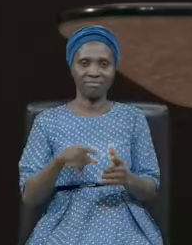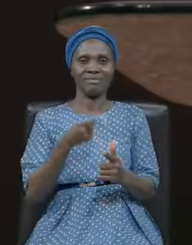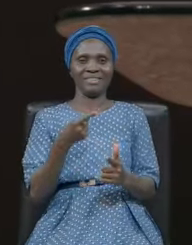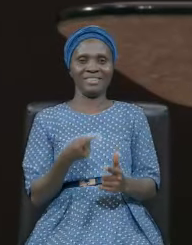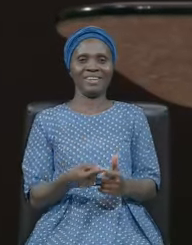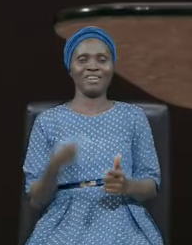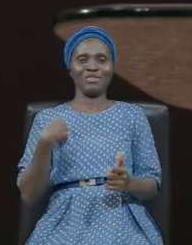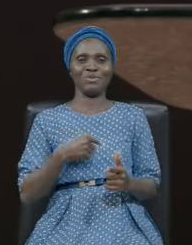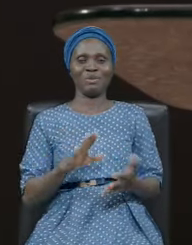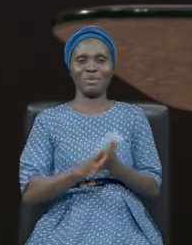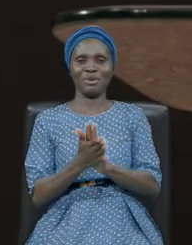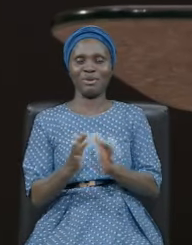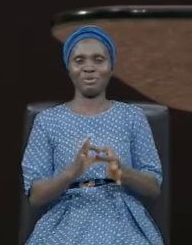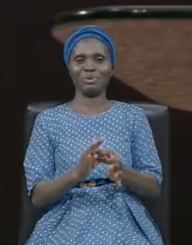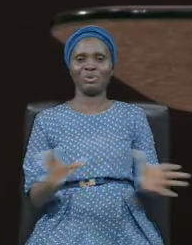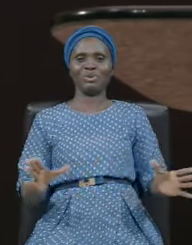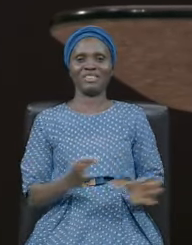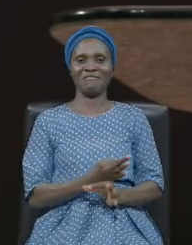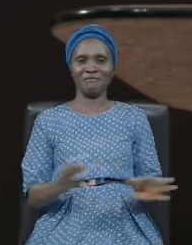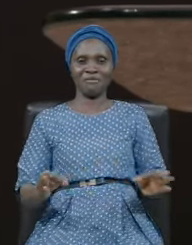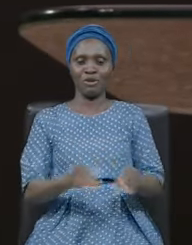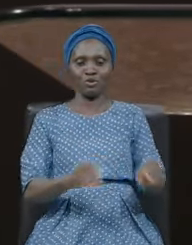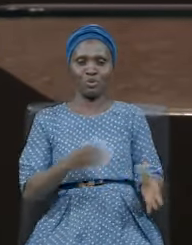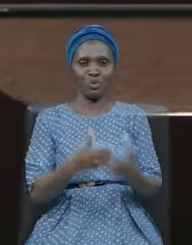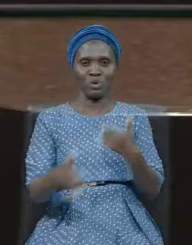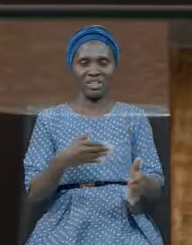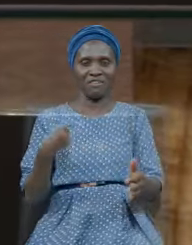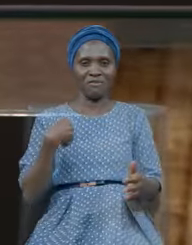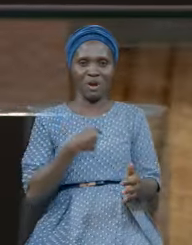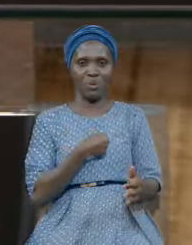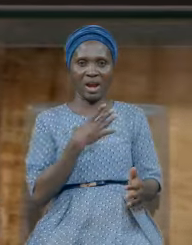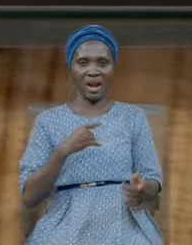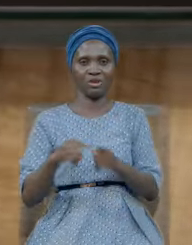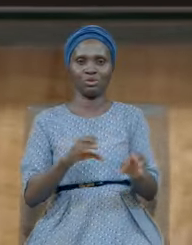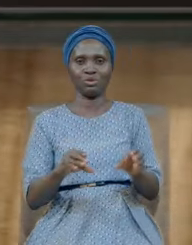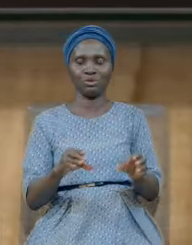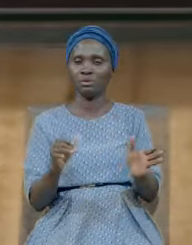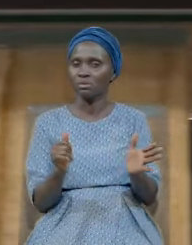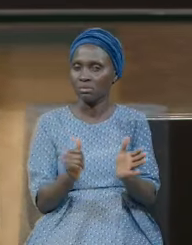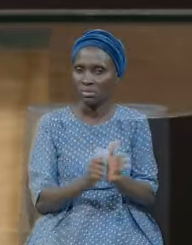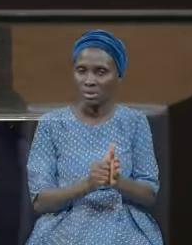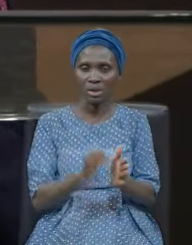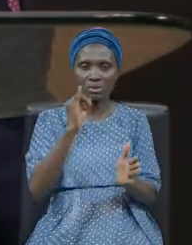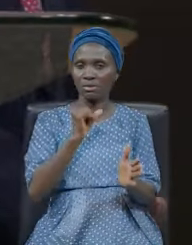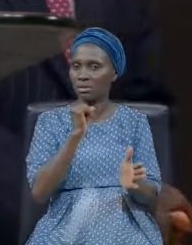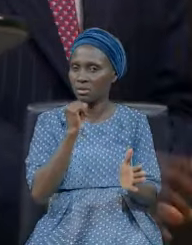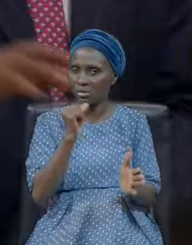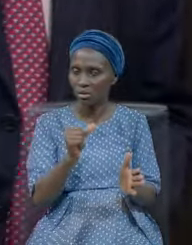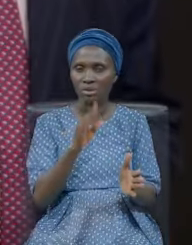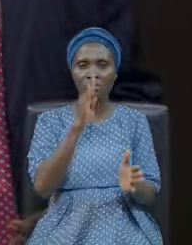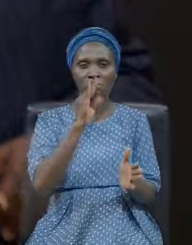do. That's not being transparent. It tells us in Hebrews chapter